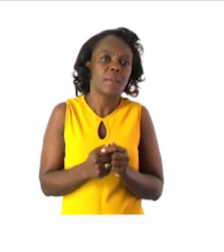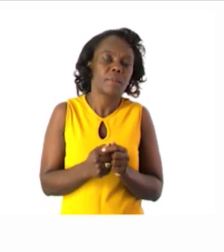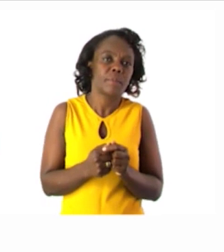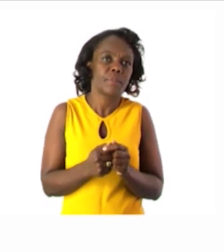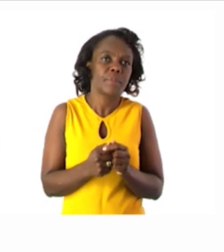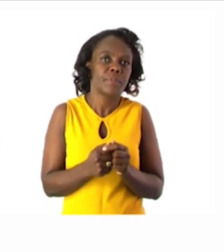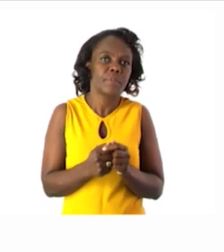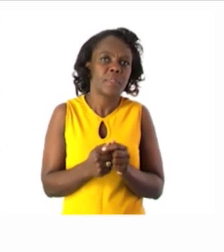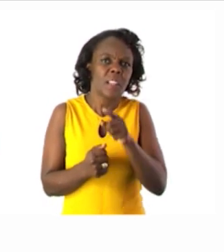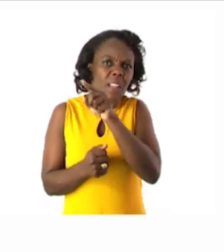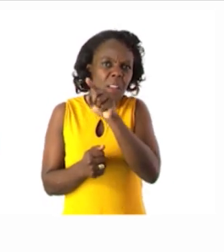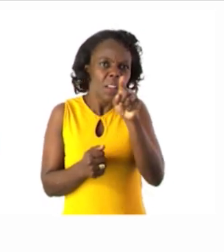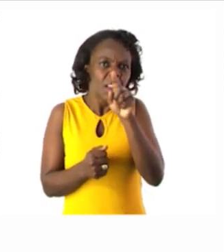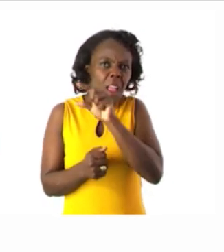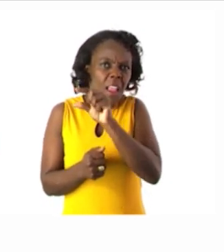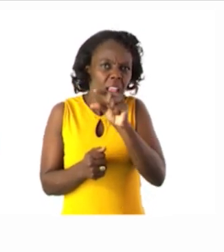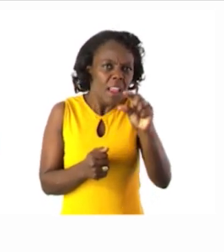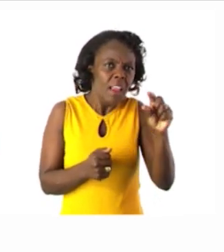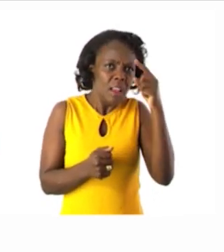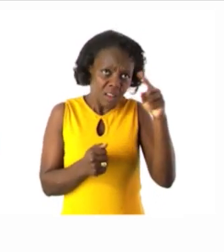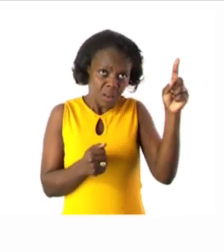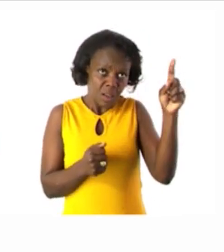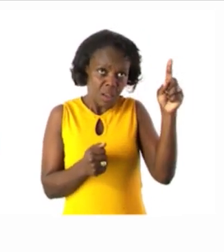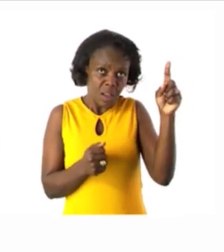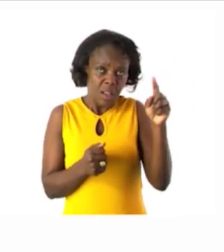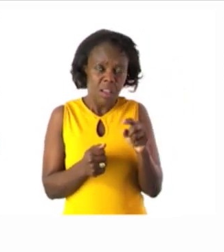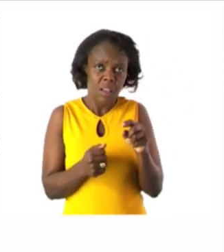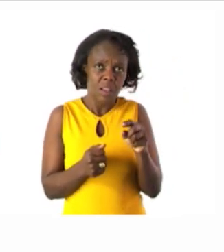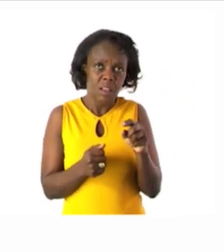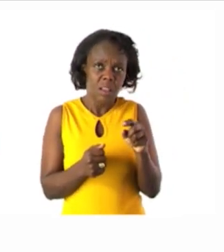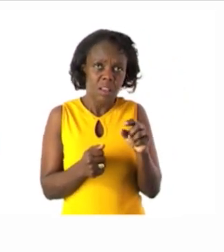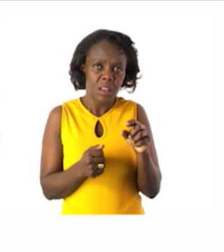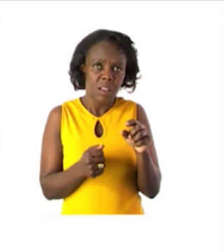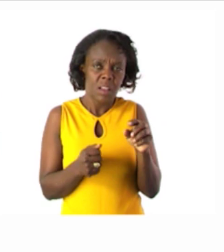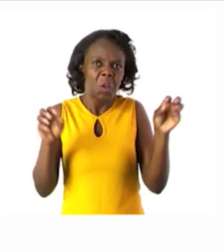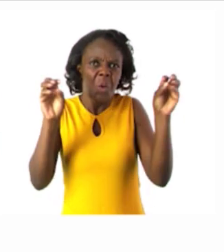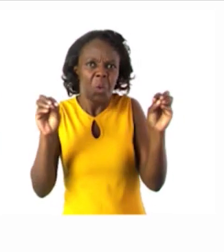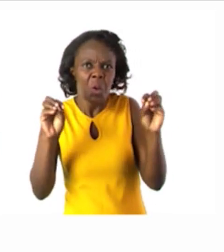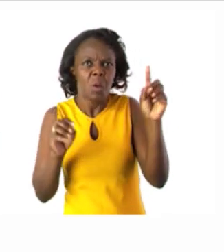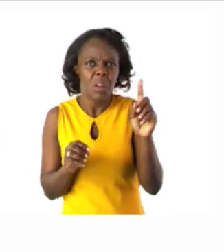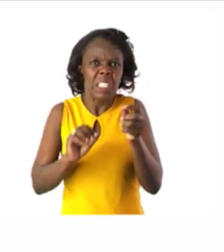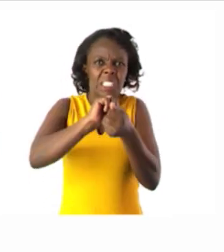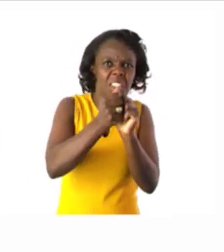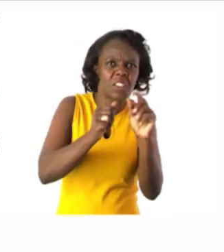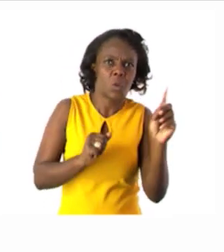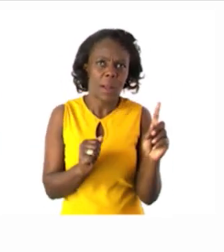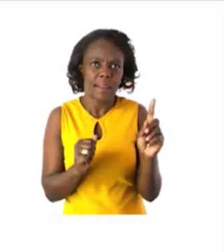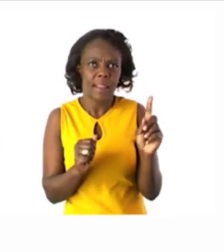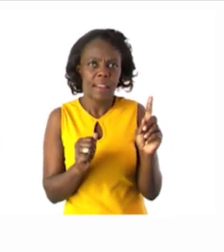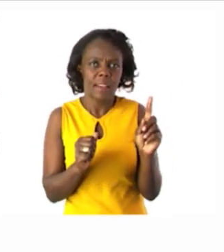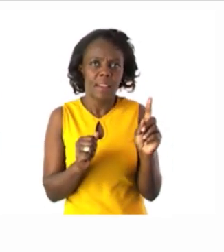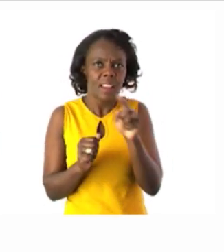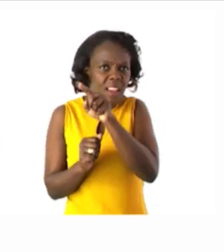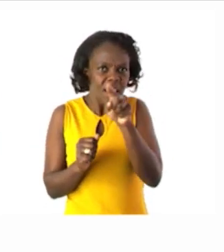Is that sentence correct? Is it supposed to be like that? What is missing there? What are we supposed to change there?